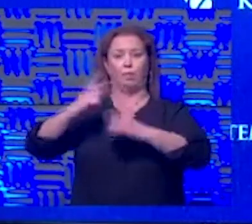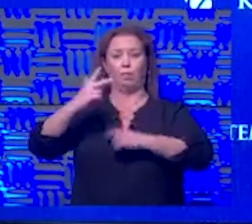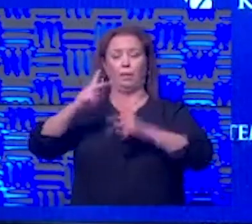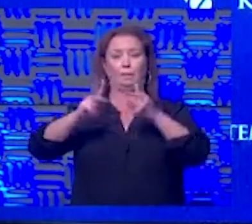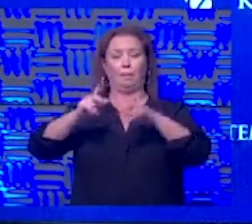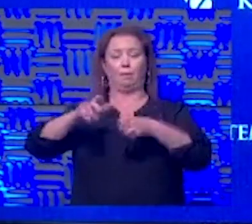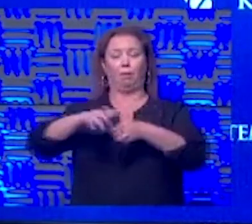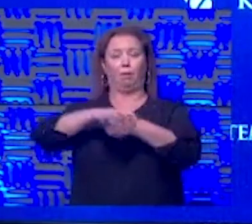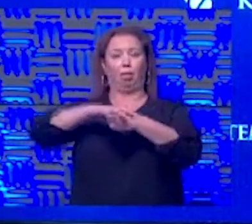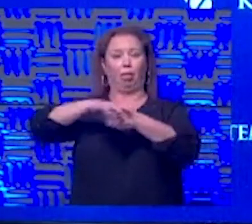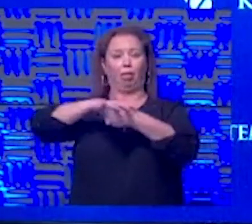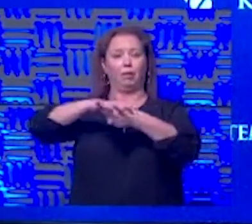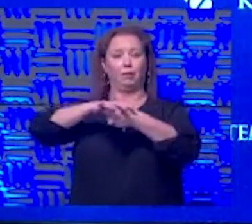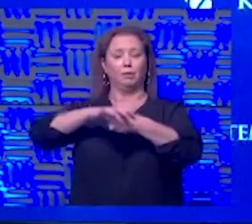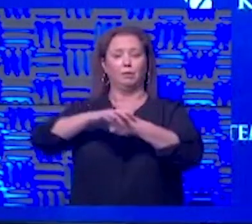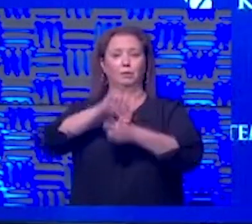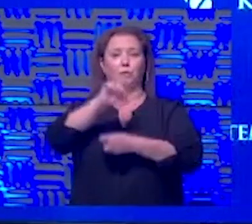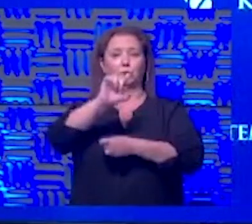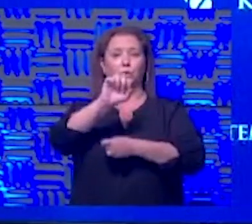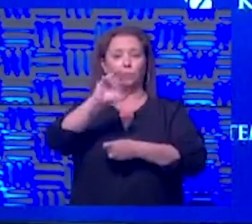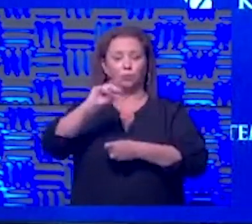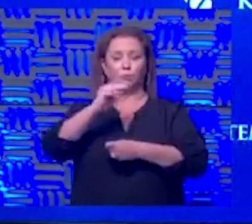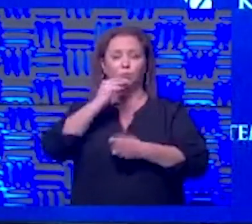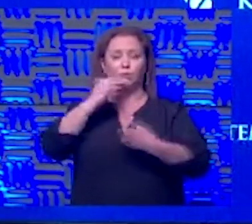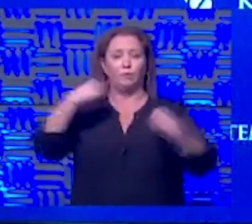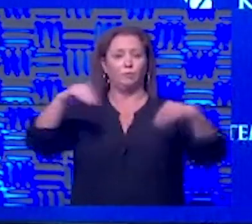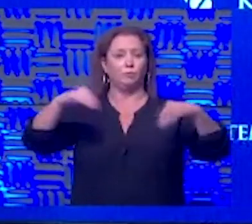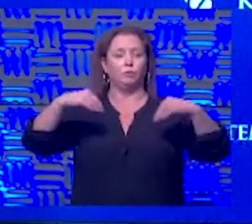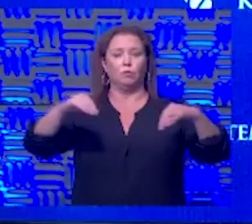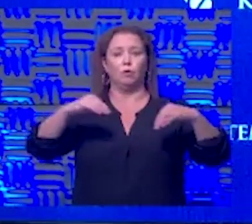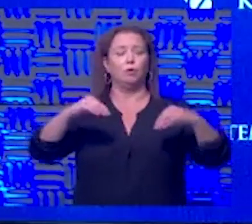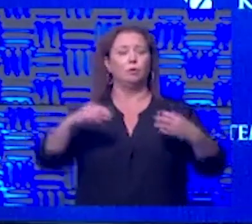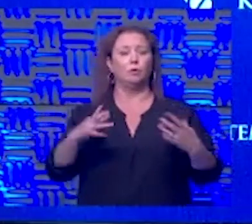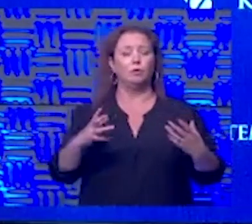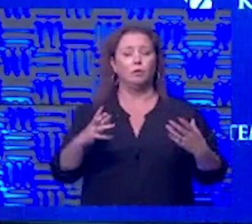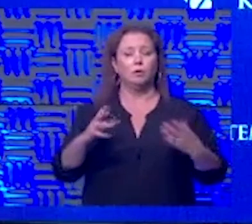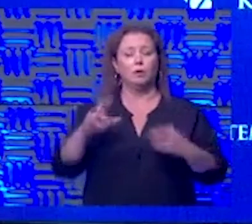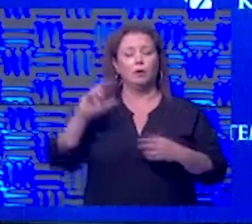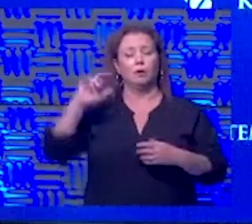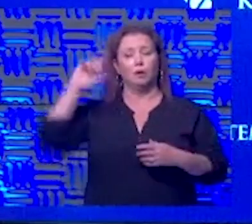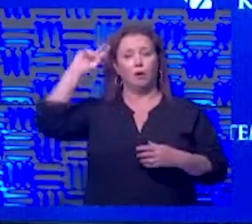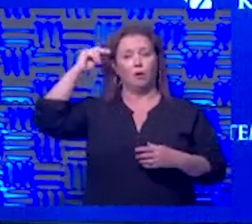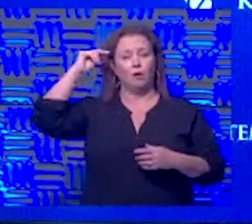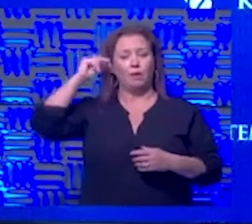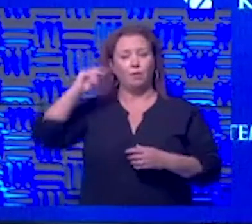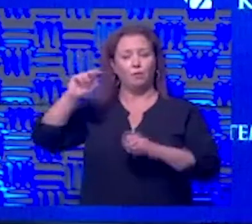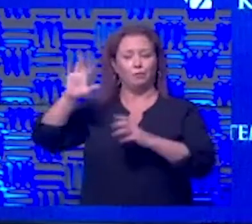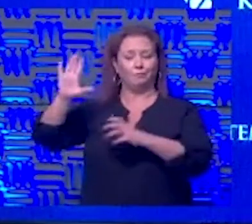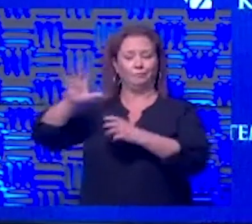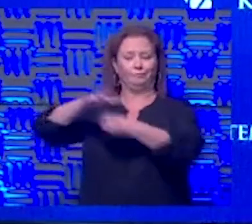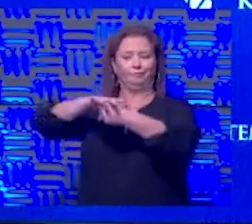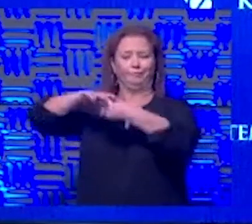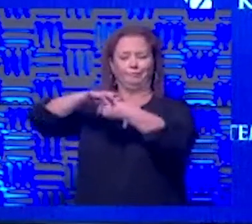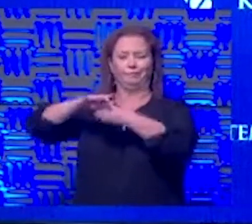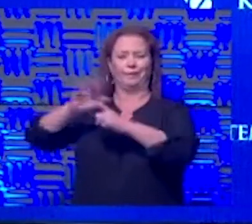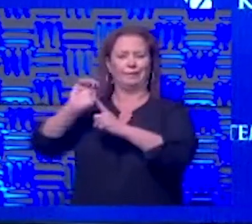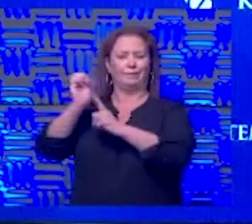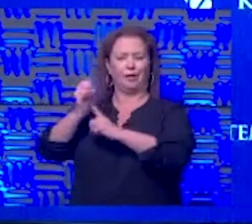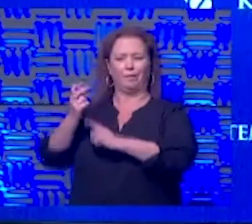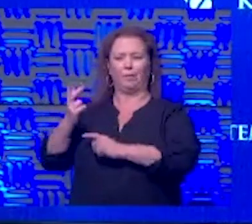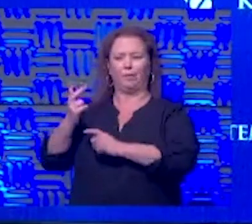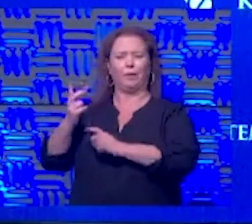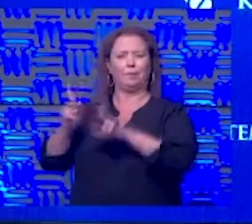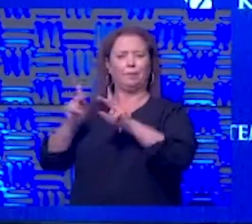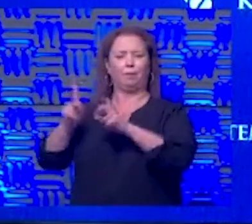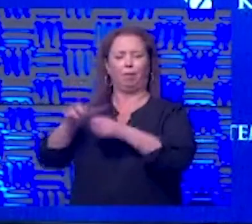people. Other than that, she was on Zoom and she went to the grocery store. And our nephew's social network was, I think, a couple of folks and kind of